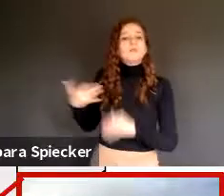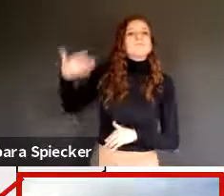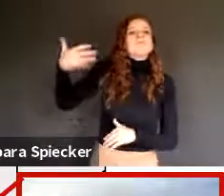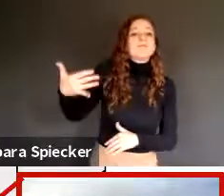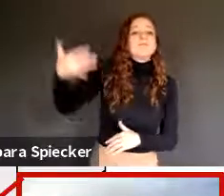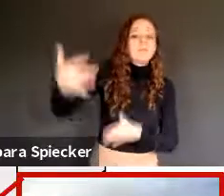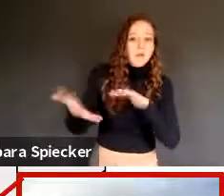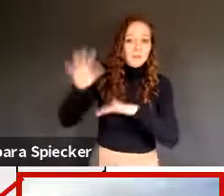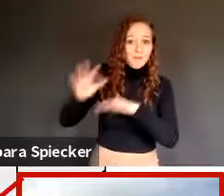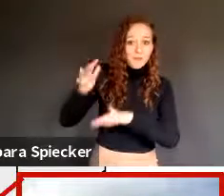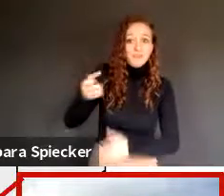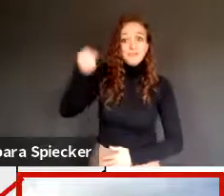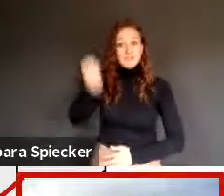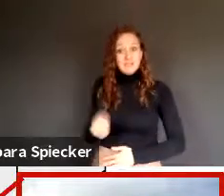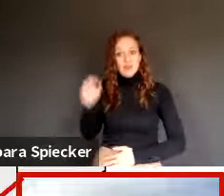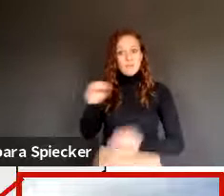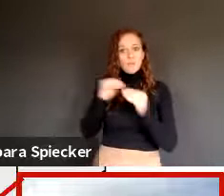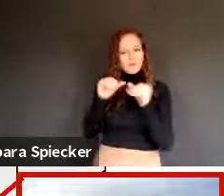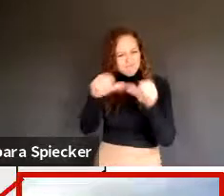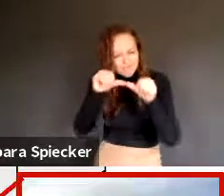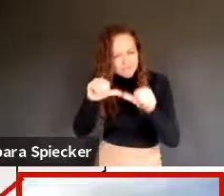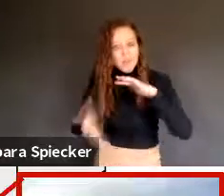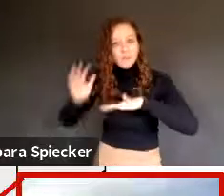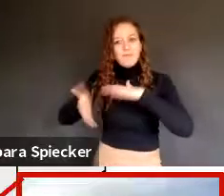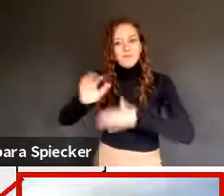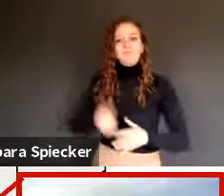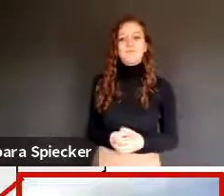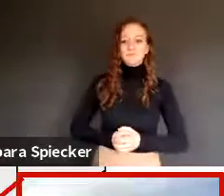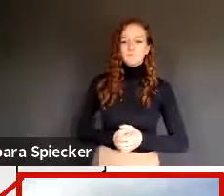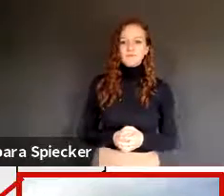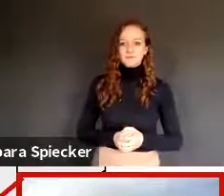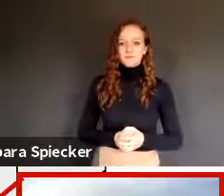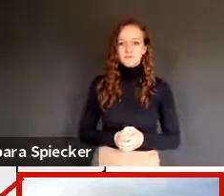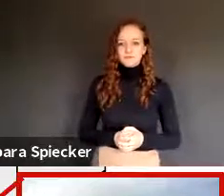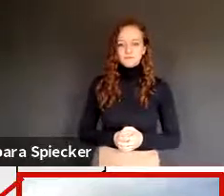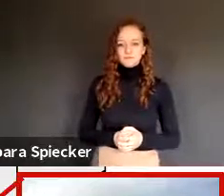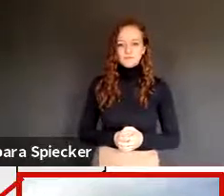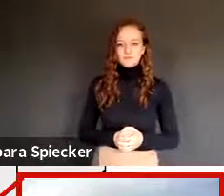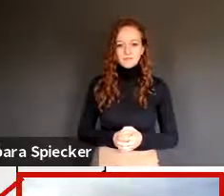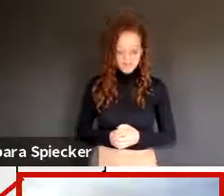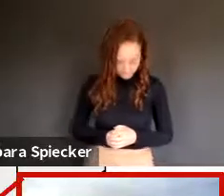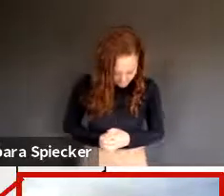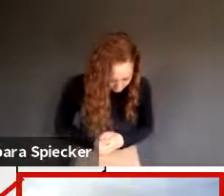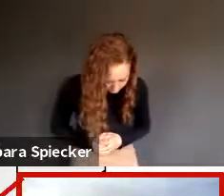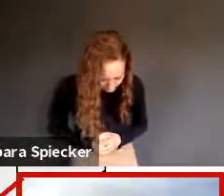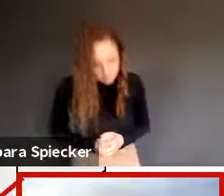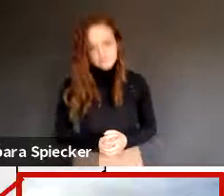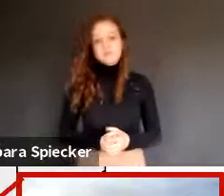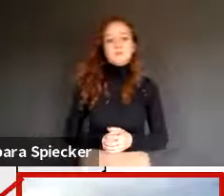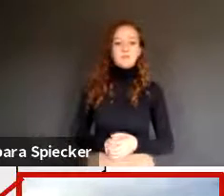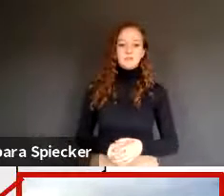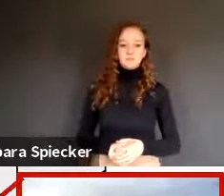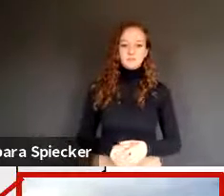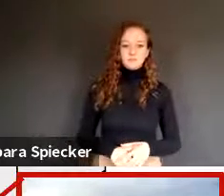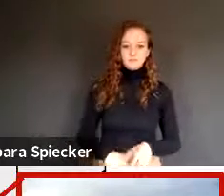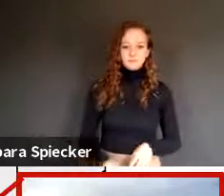the coast. Again, these 3 regions are situated along that upwelling gradient. So we see more intermittent upwelling in northern and central, and then more persistent